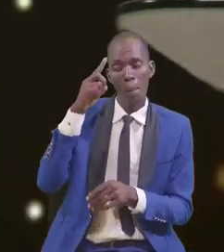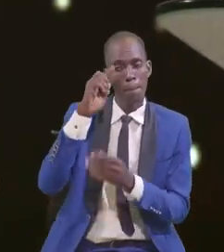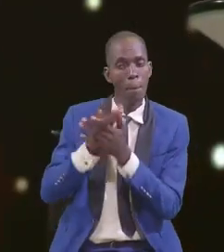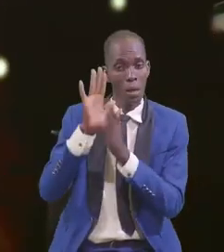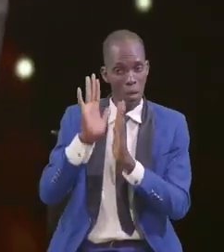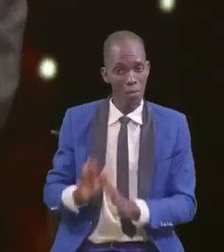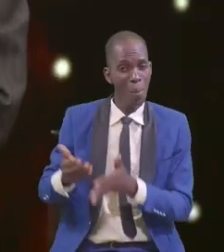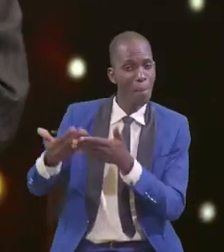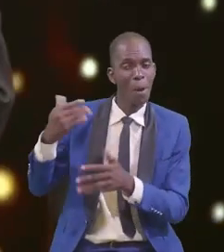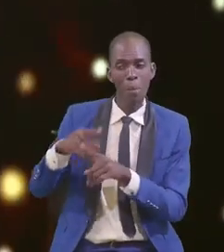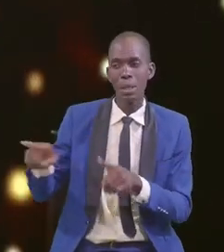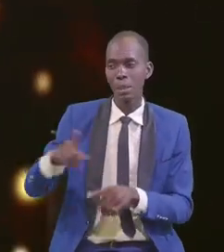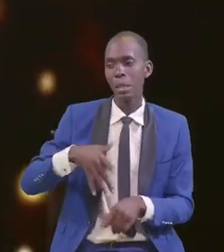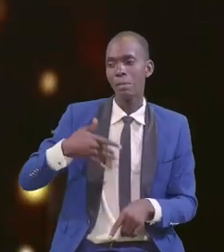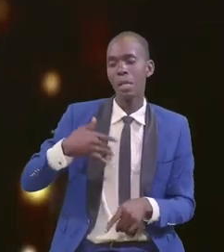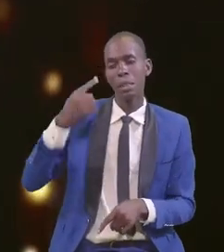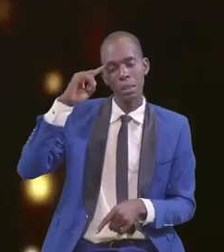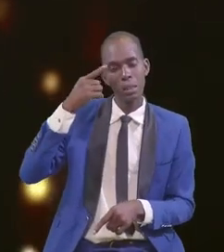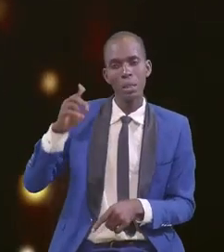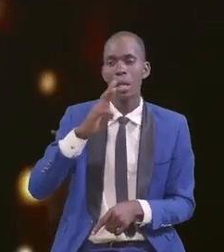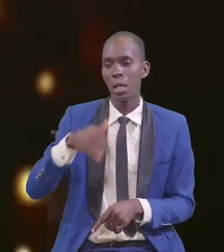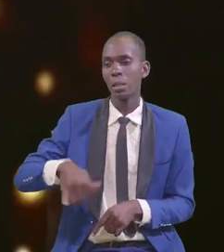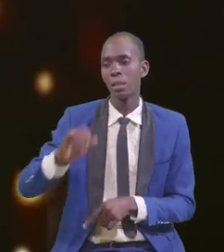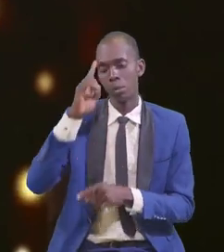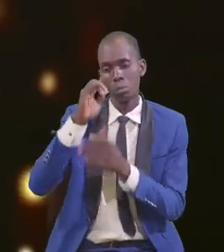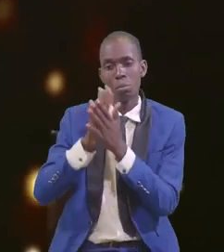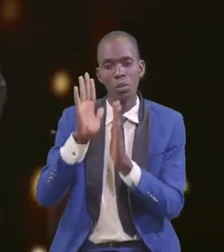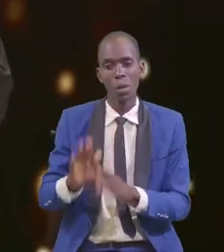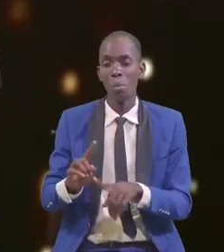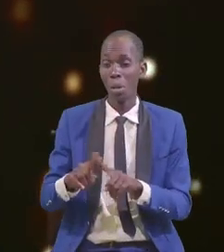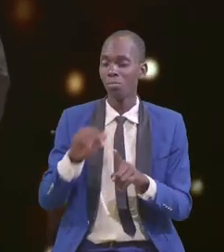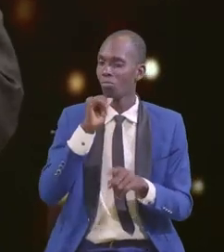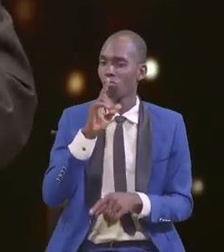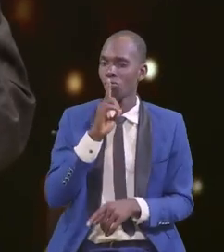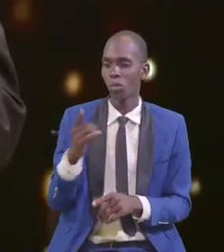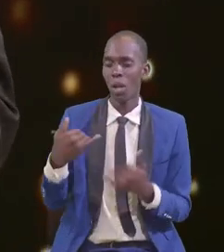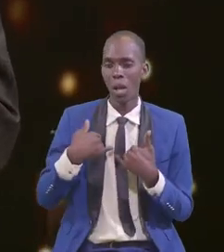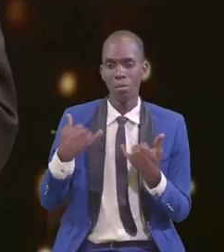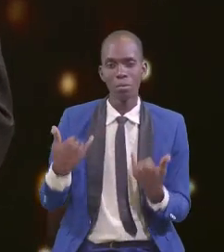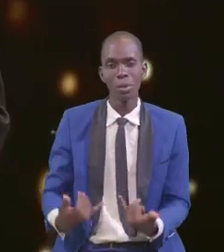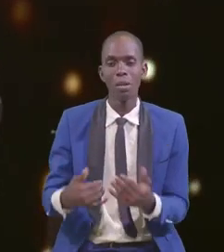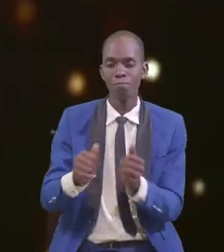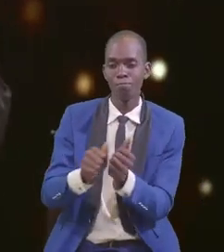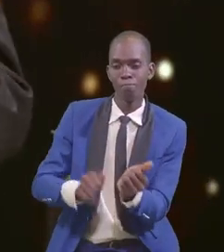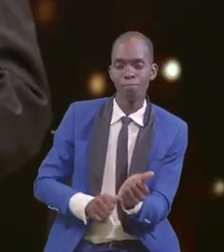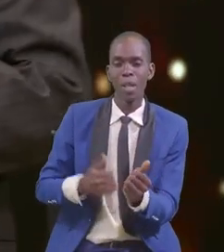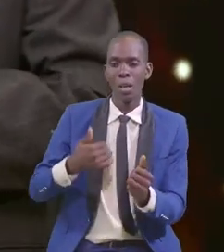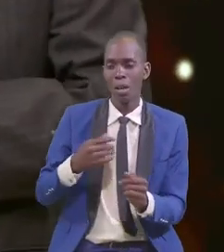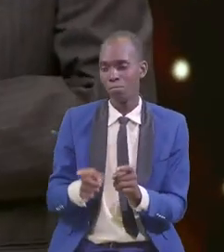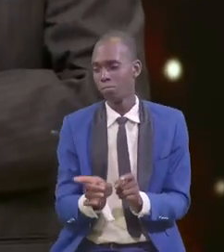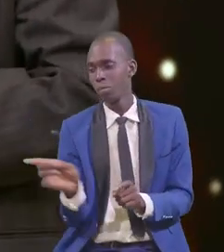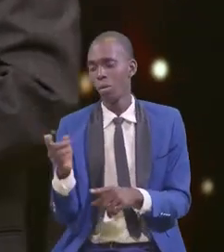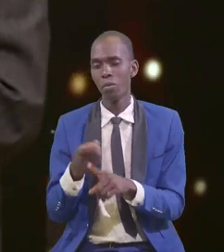believers, but they have departed from the faith. They are people, they're now pursuing material things. They are